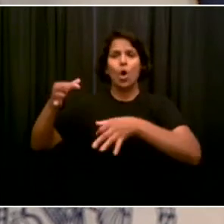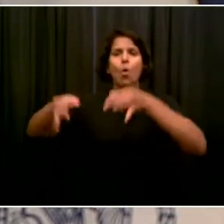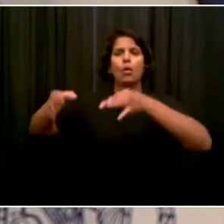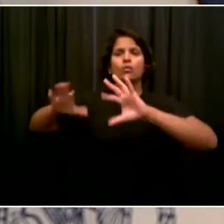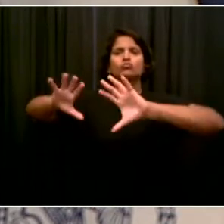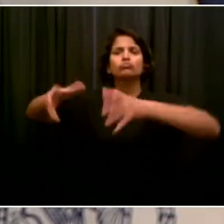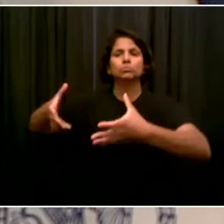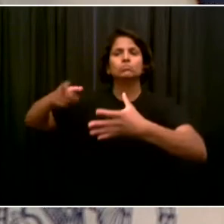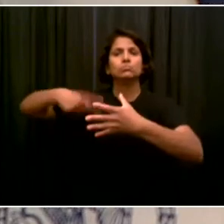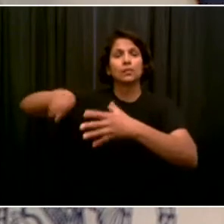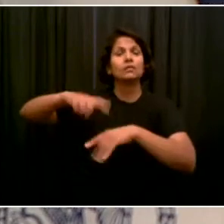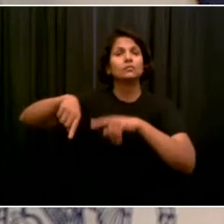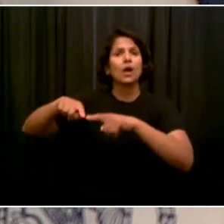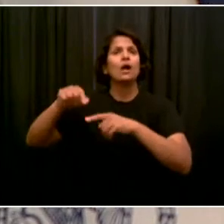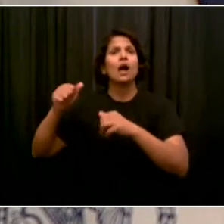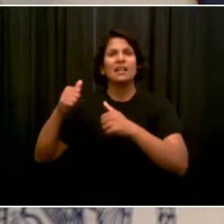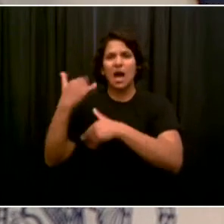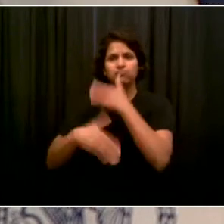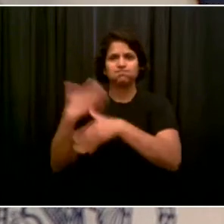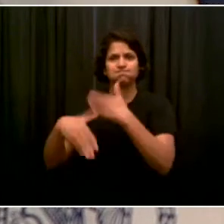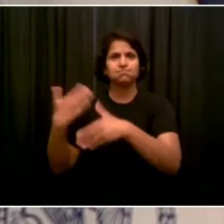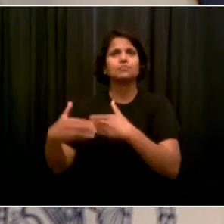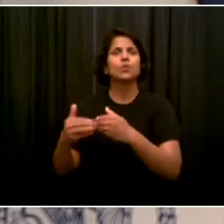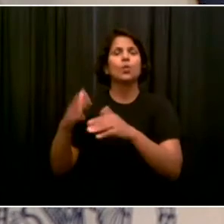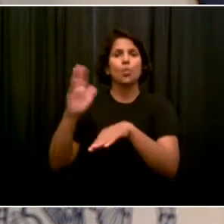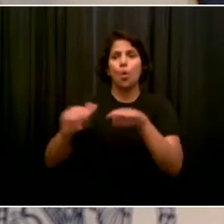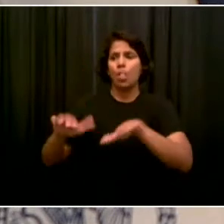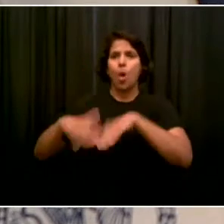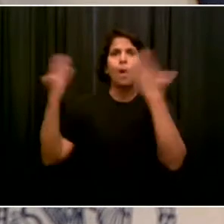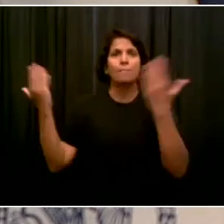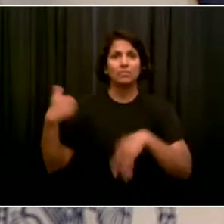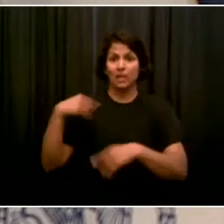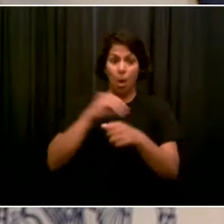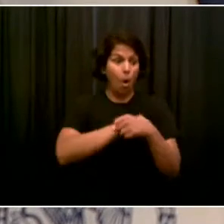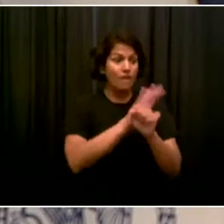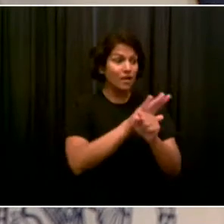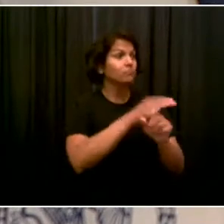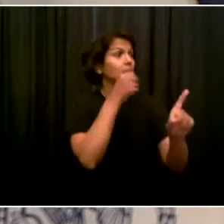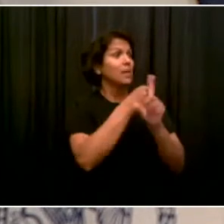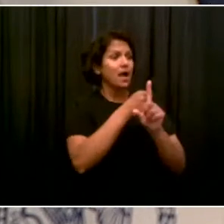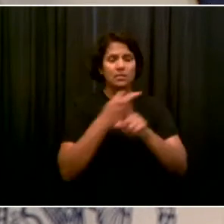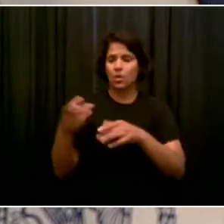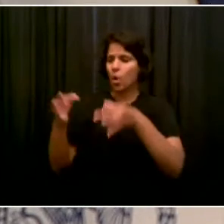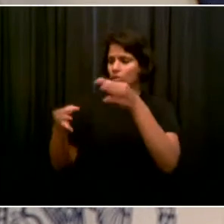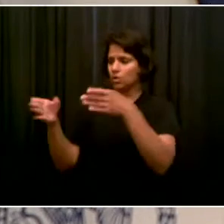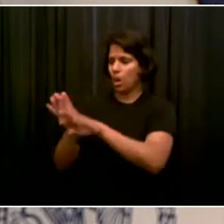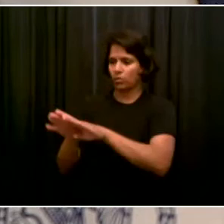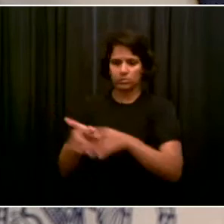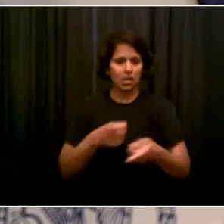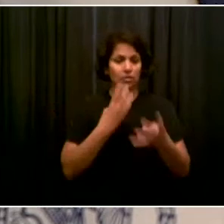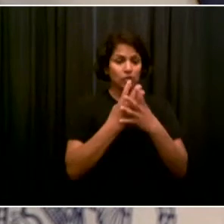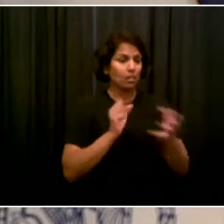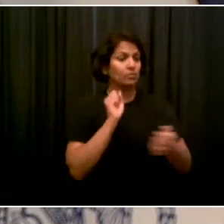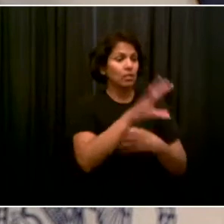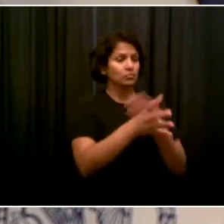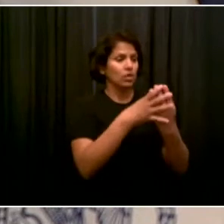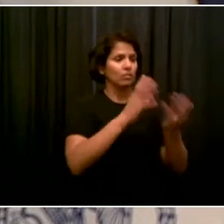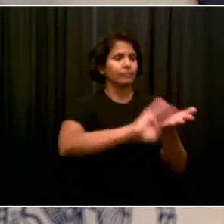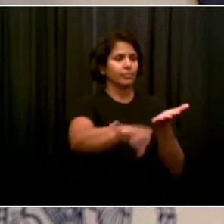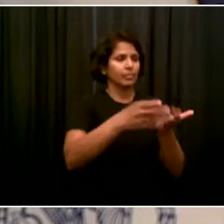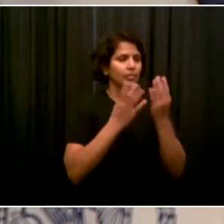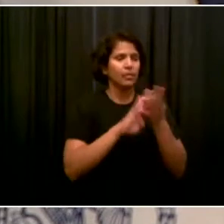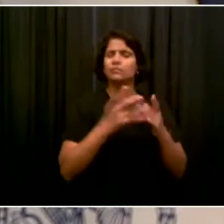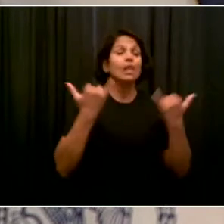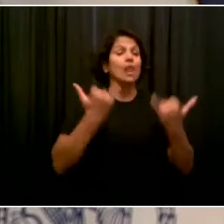at full strength. We're not seeing enough follow-through on the other types of offenses. And what